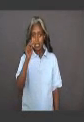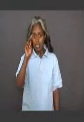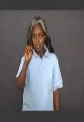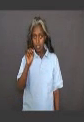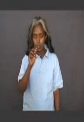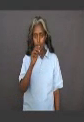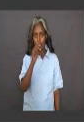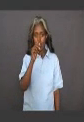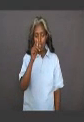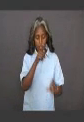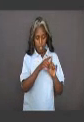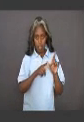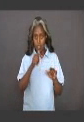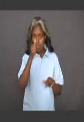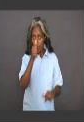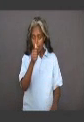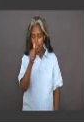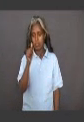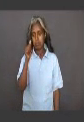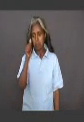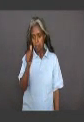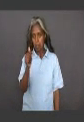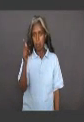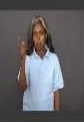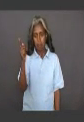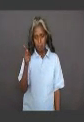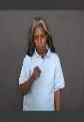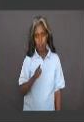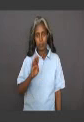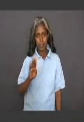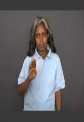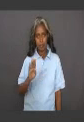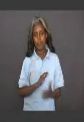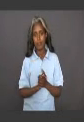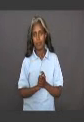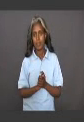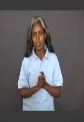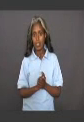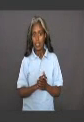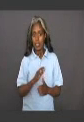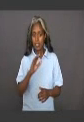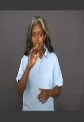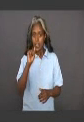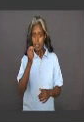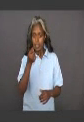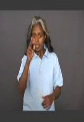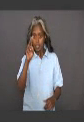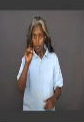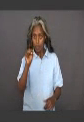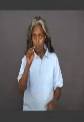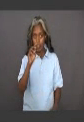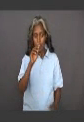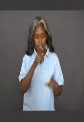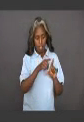of angle alpha is A over B, and the tangent of